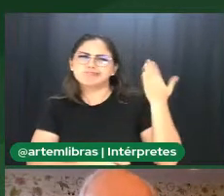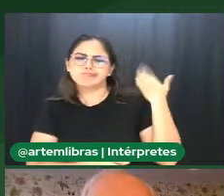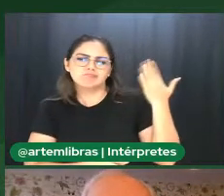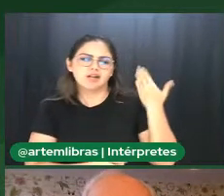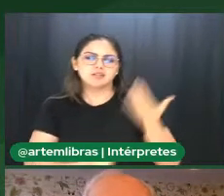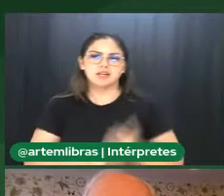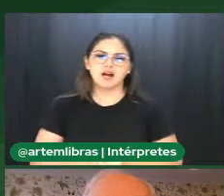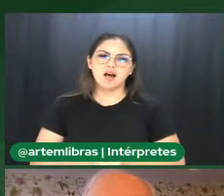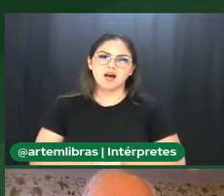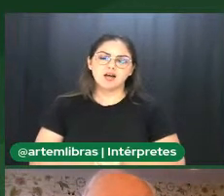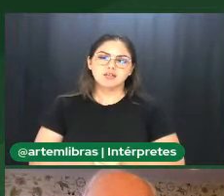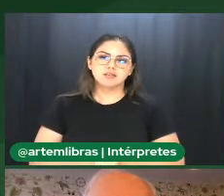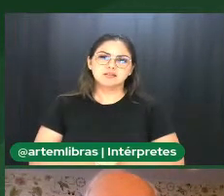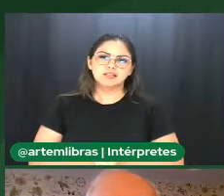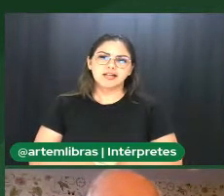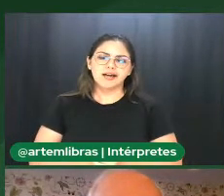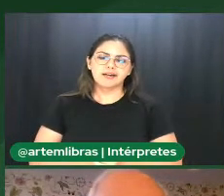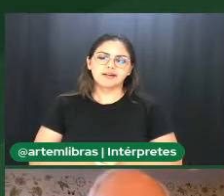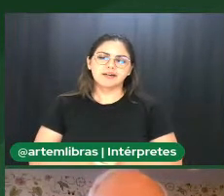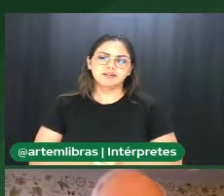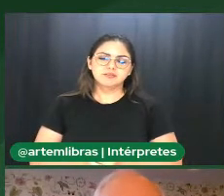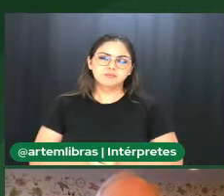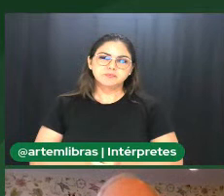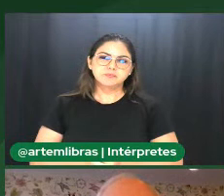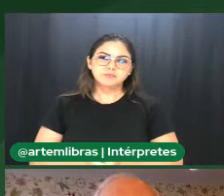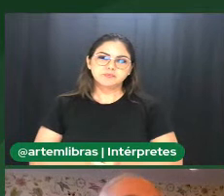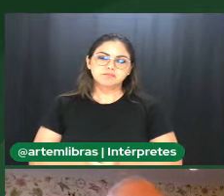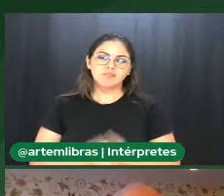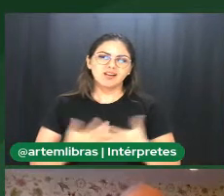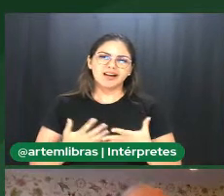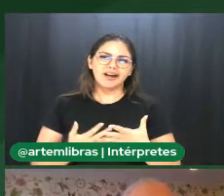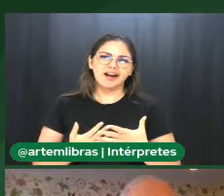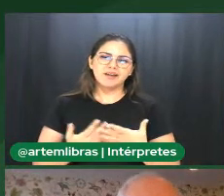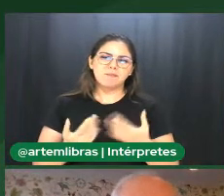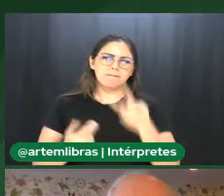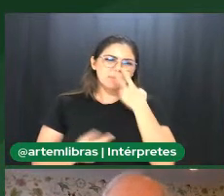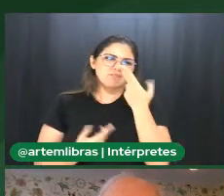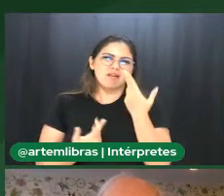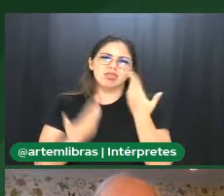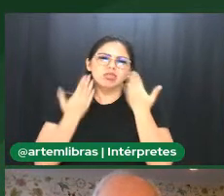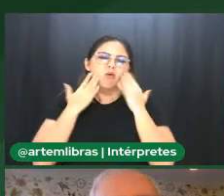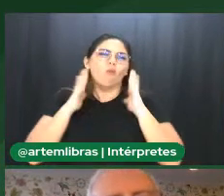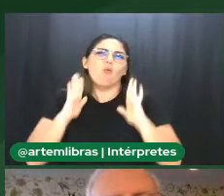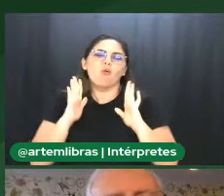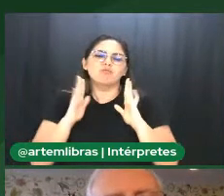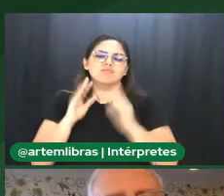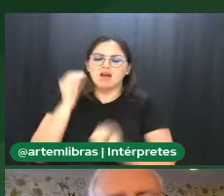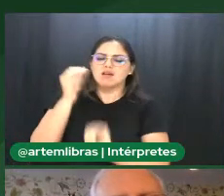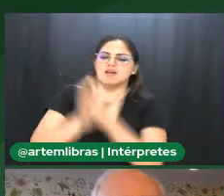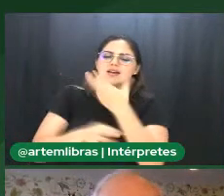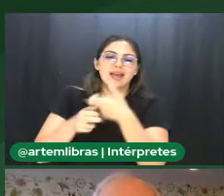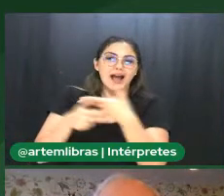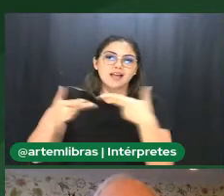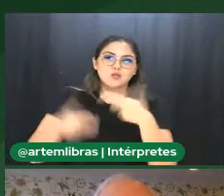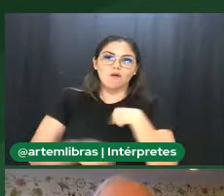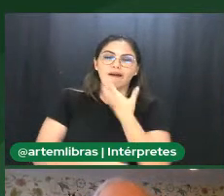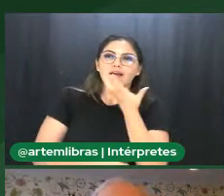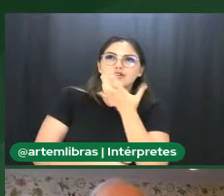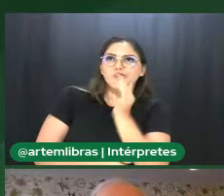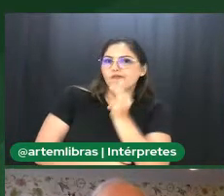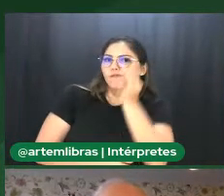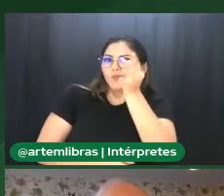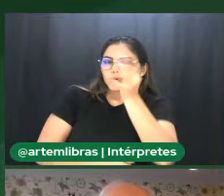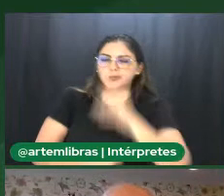successful commercial products of the future. What I think, I must say, they're attractive ideas,